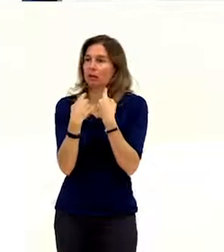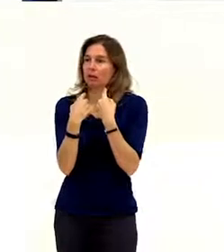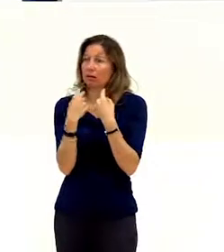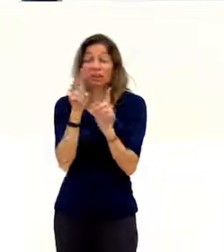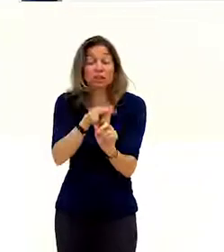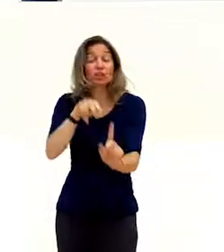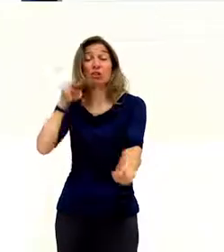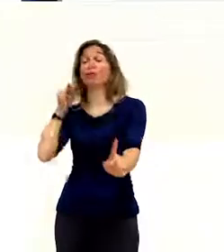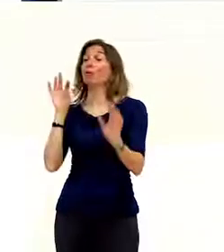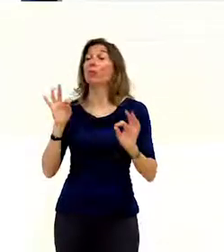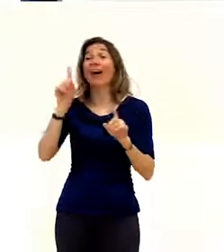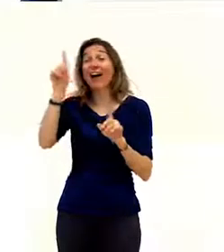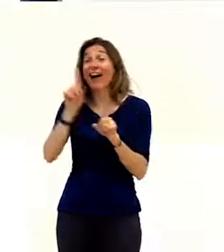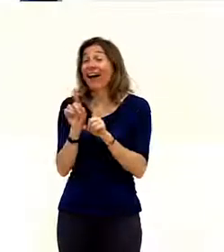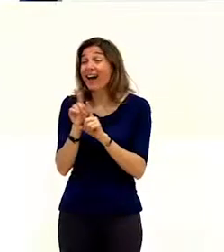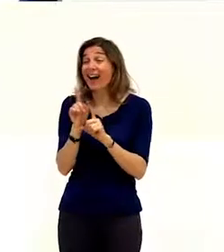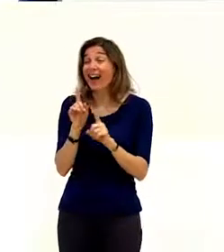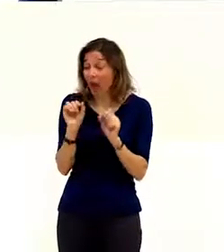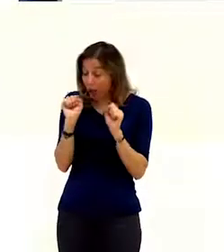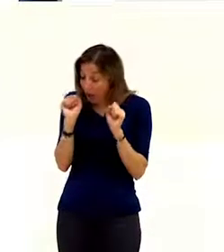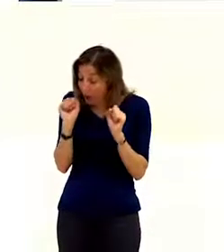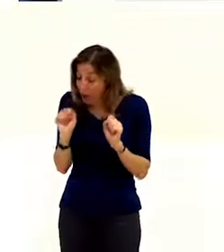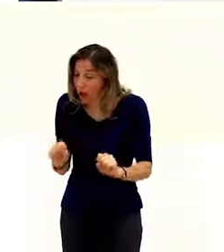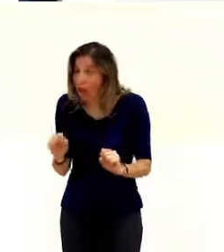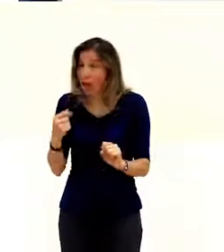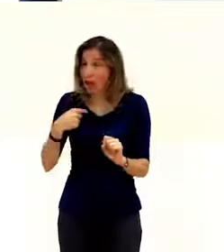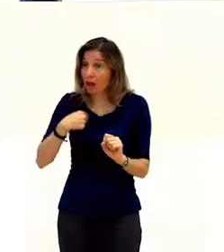they don't have the resources to combat